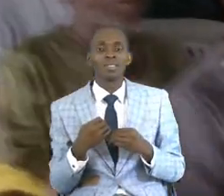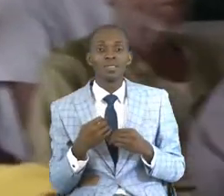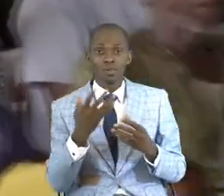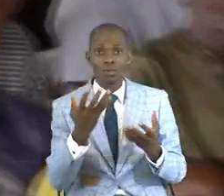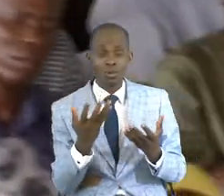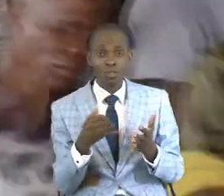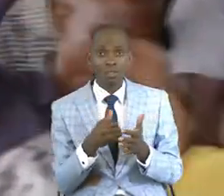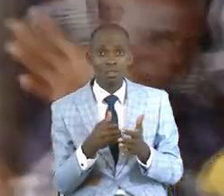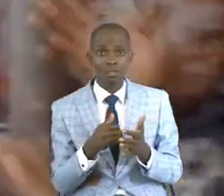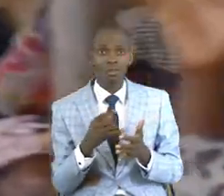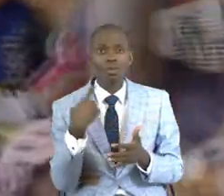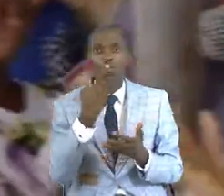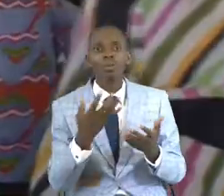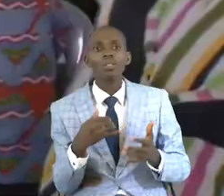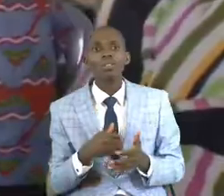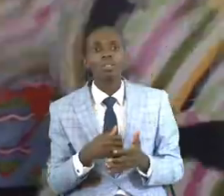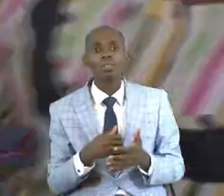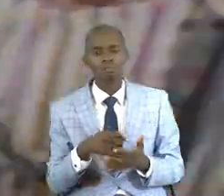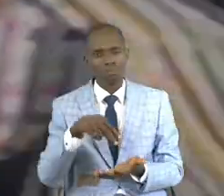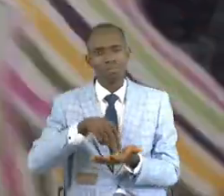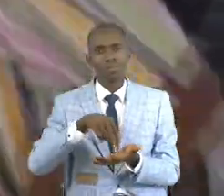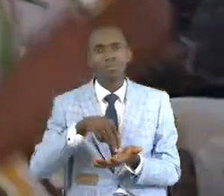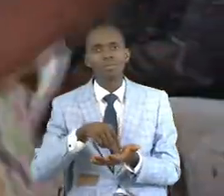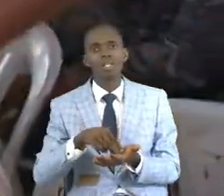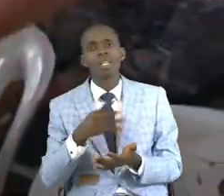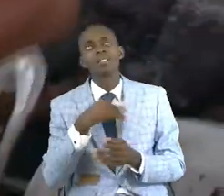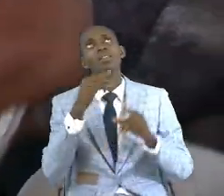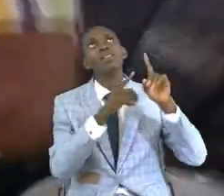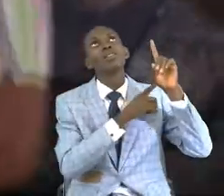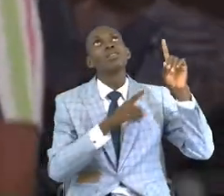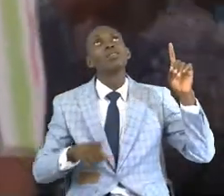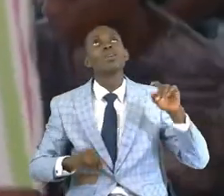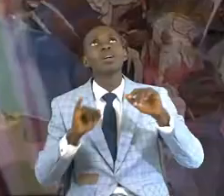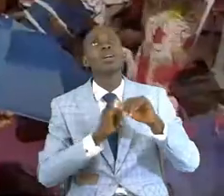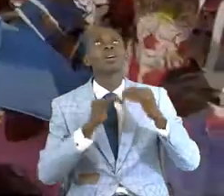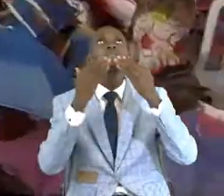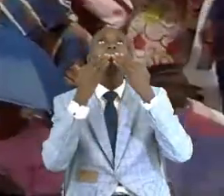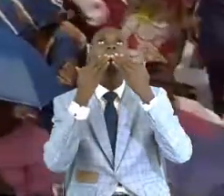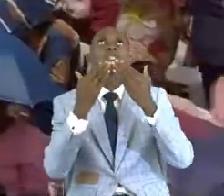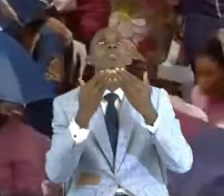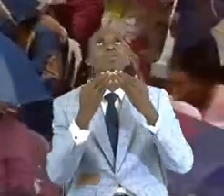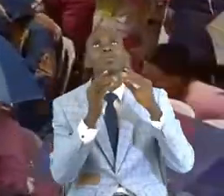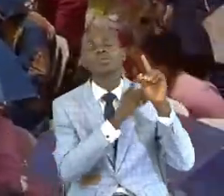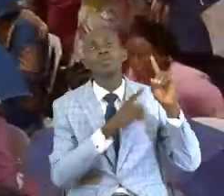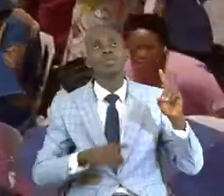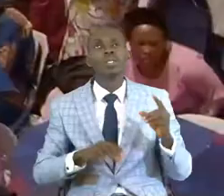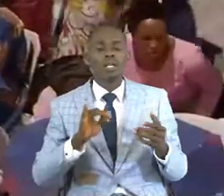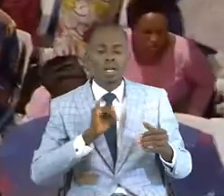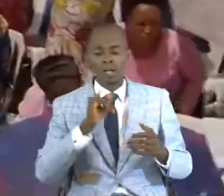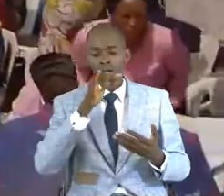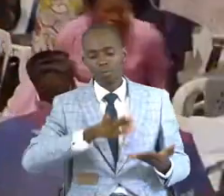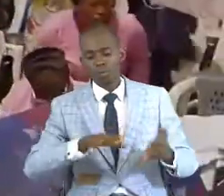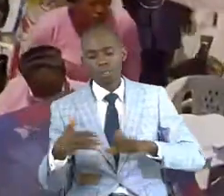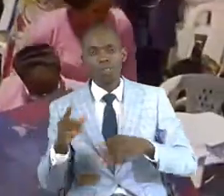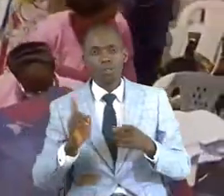now? Why don't you stand up and say, Lord, I thank you. Dead to self, dead to